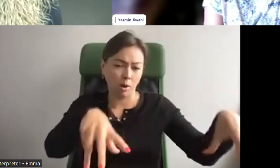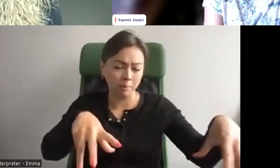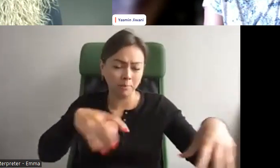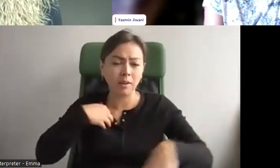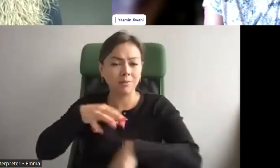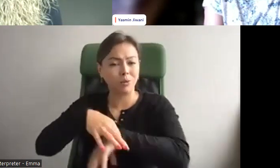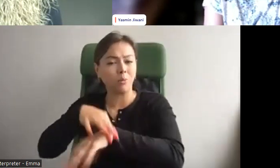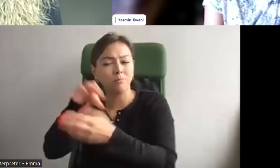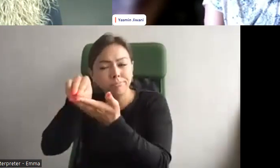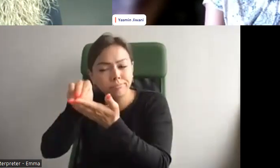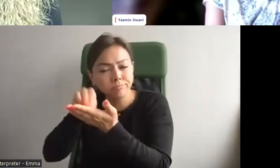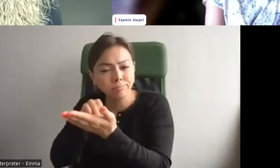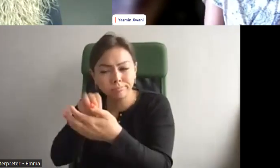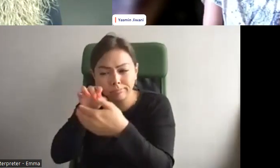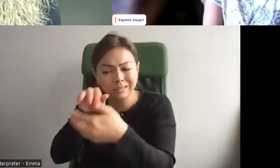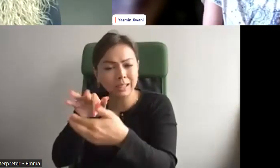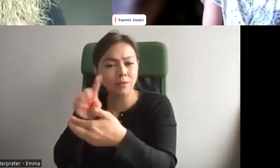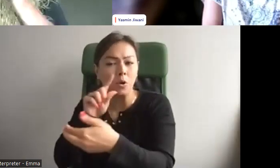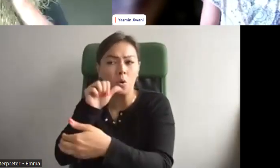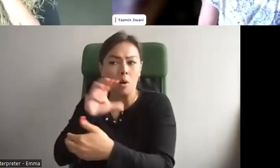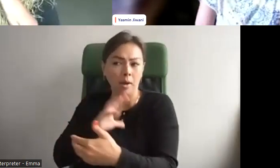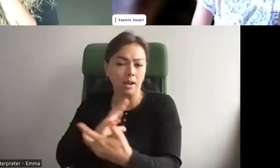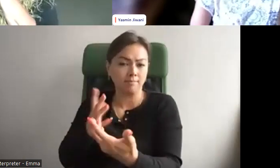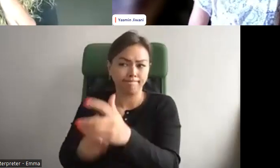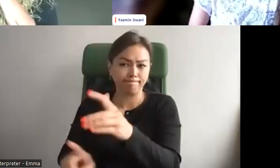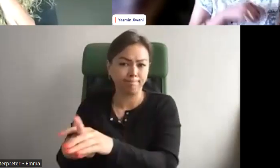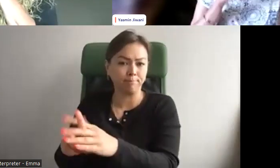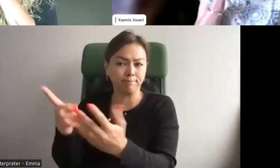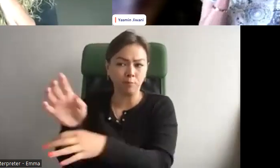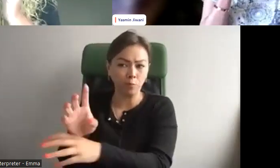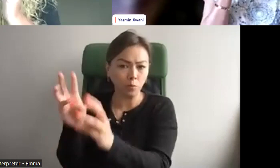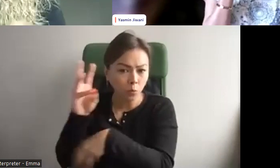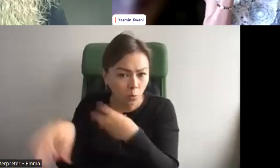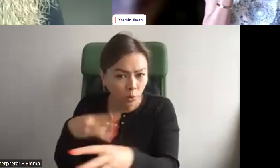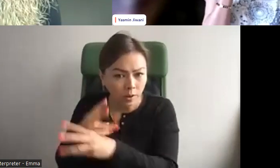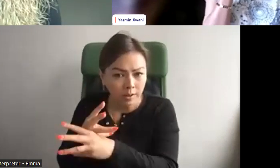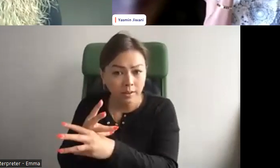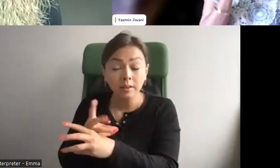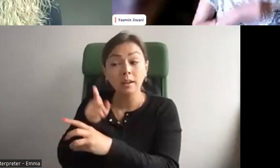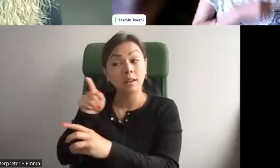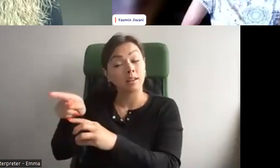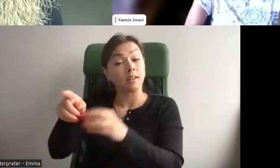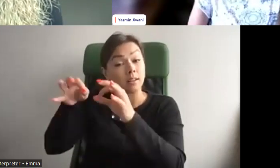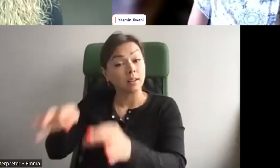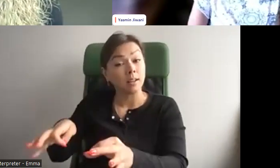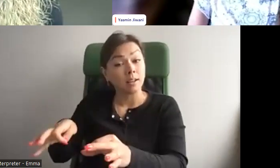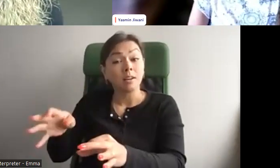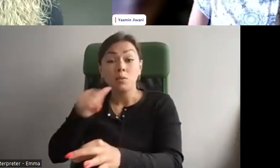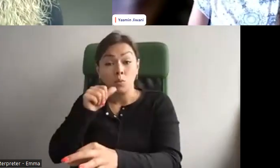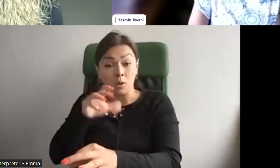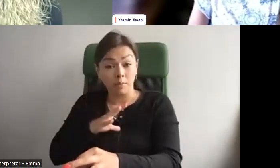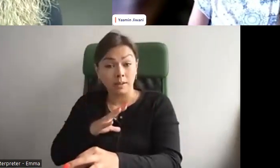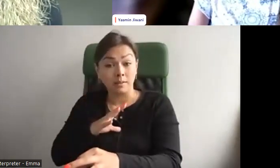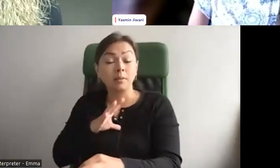women's presence in the news of the world. And it determined that women were more likely to make the news as a victim of violence than